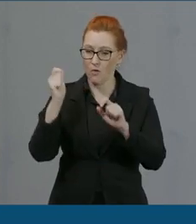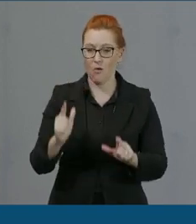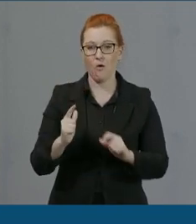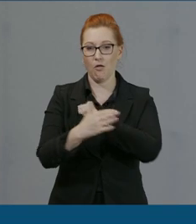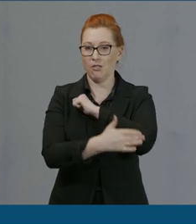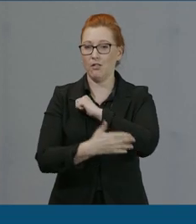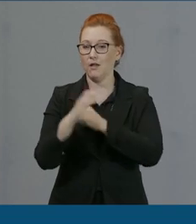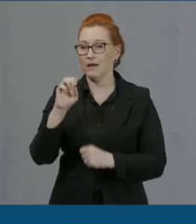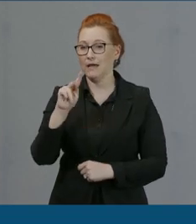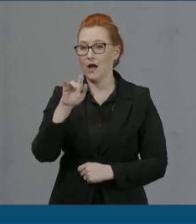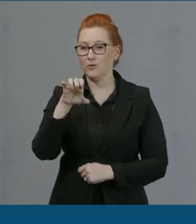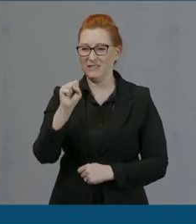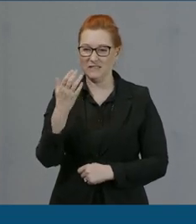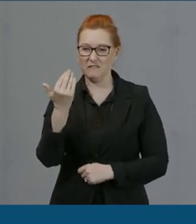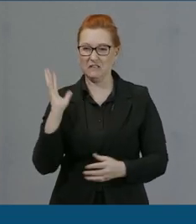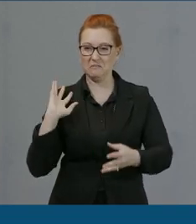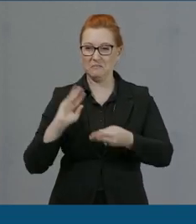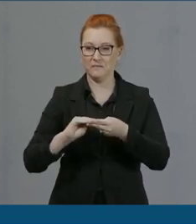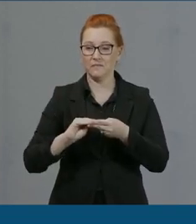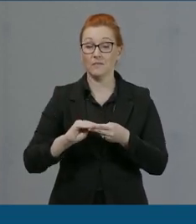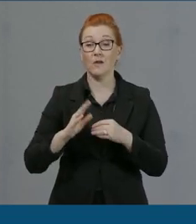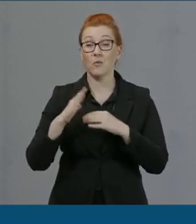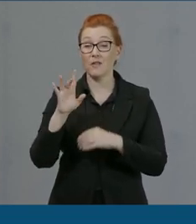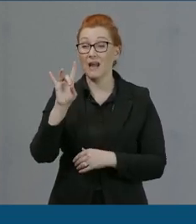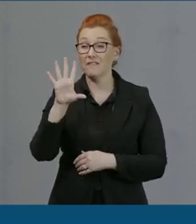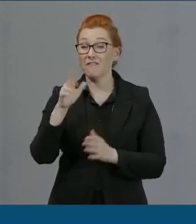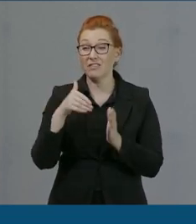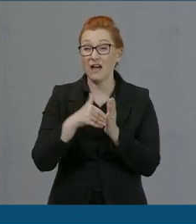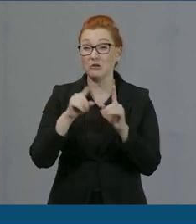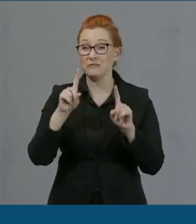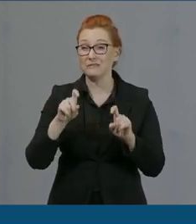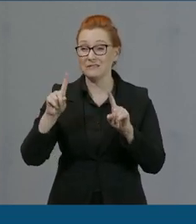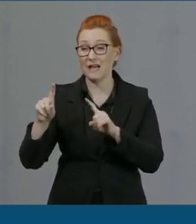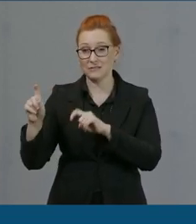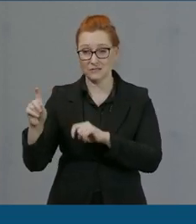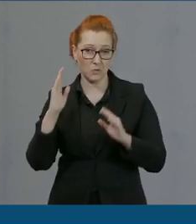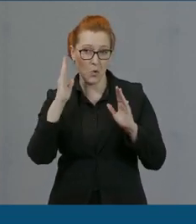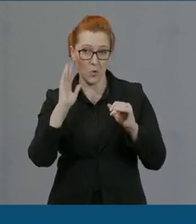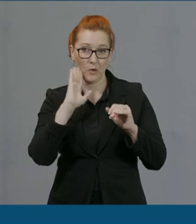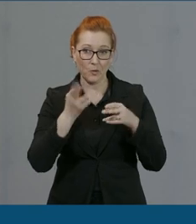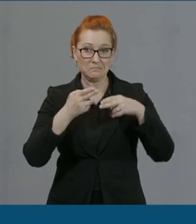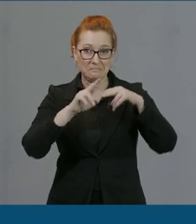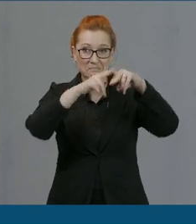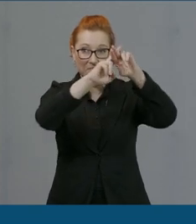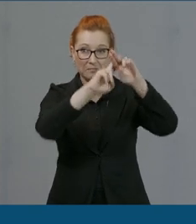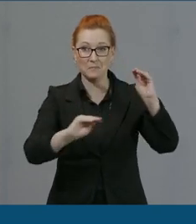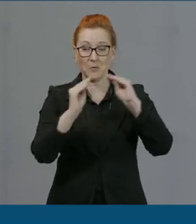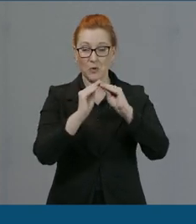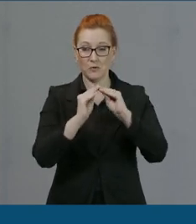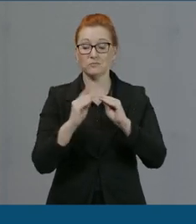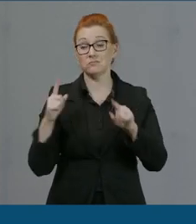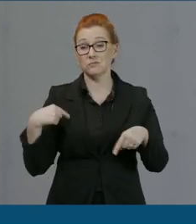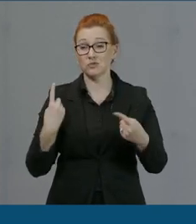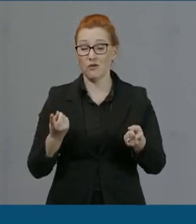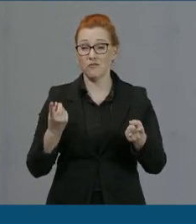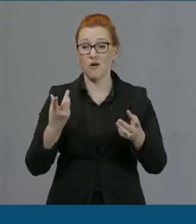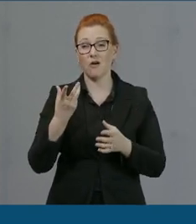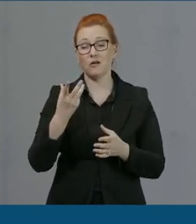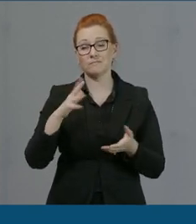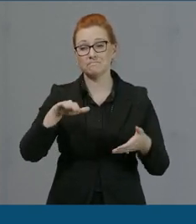been over 85,000 tests performed, and we're hoping that that continues to go up. And we've lost